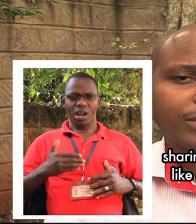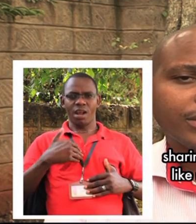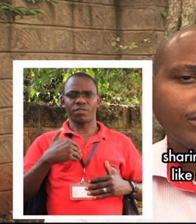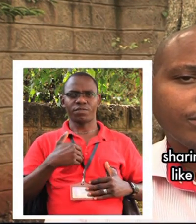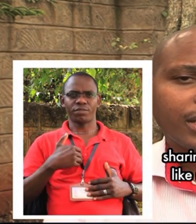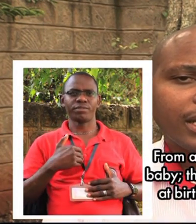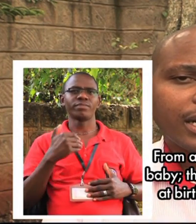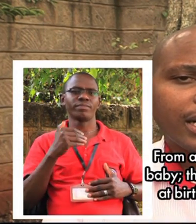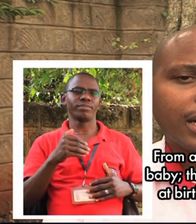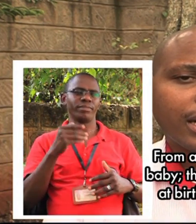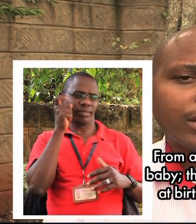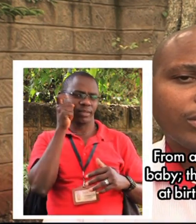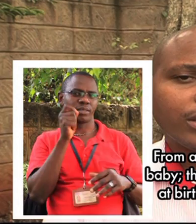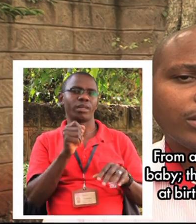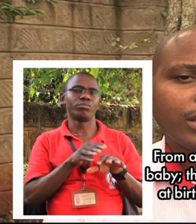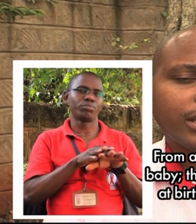infected person.